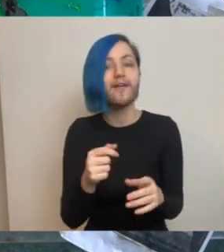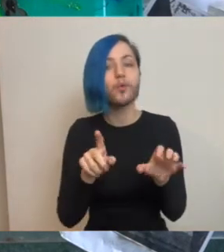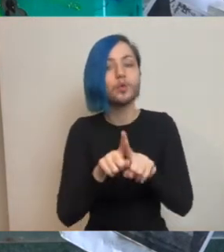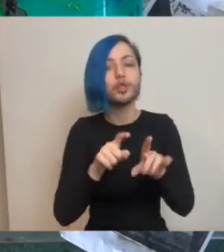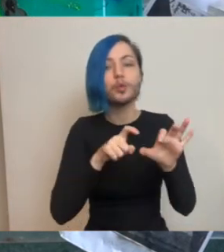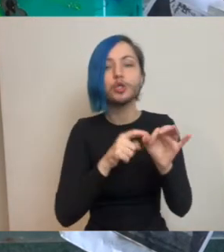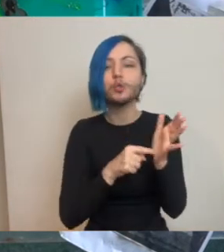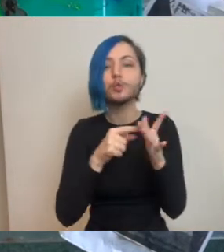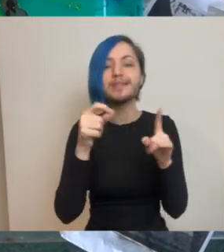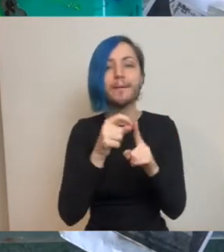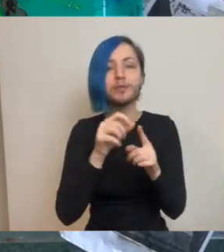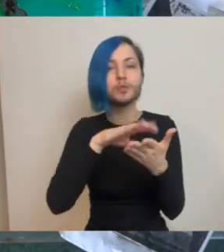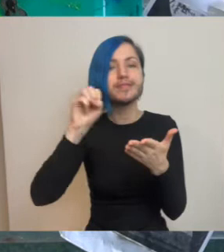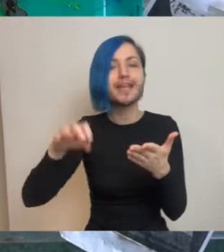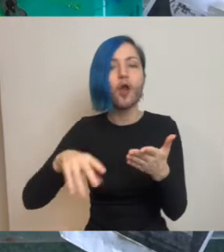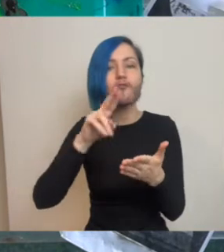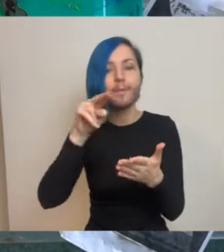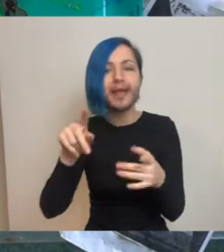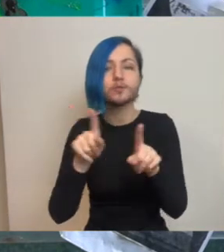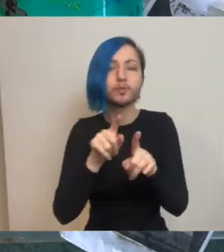some of the paint alongside the paintbrushes.